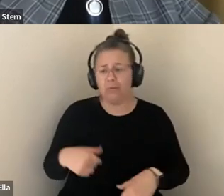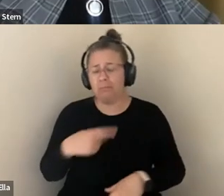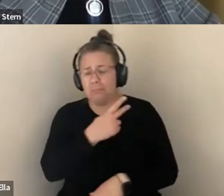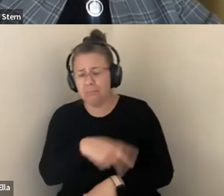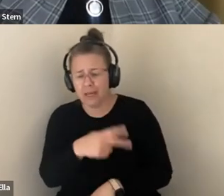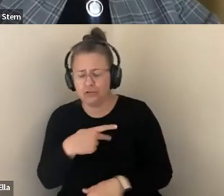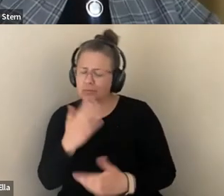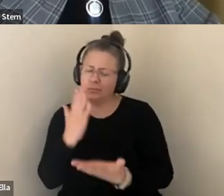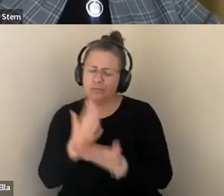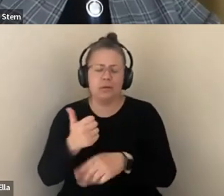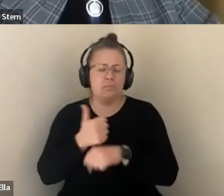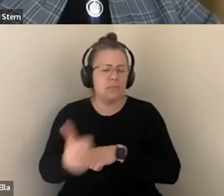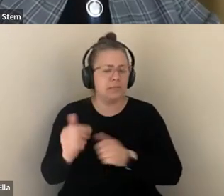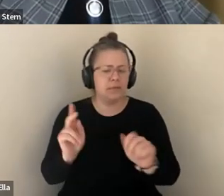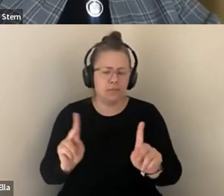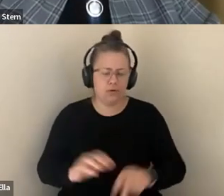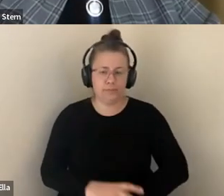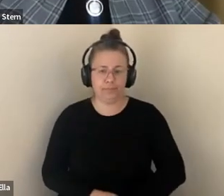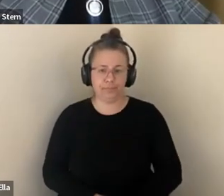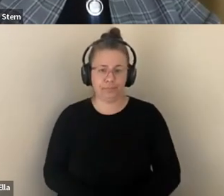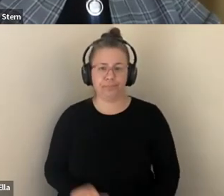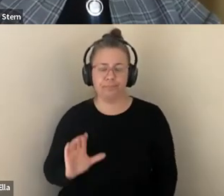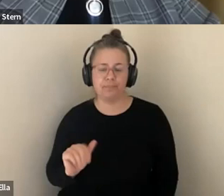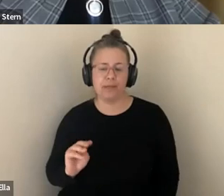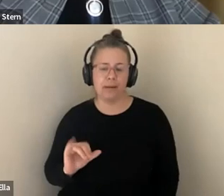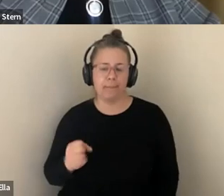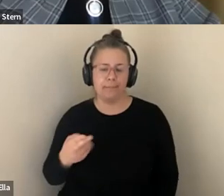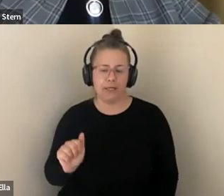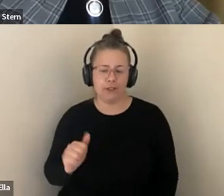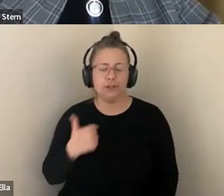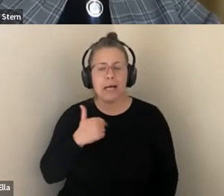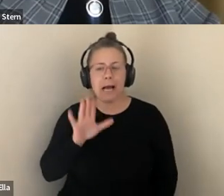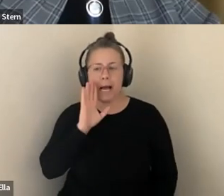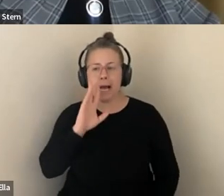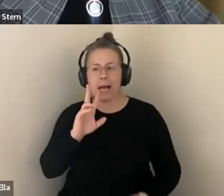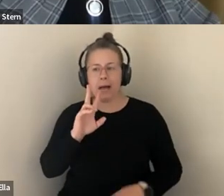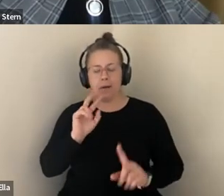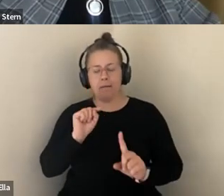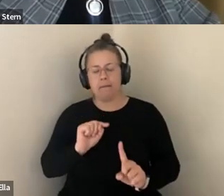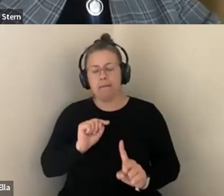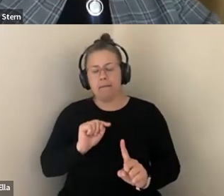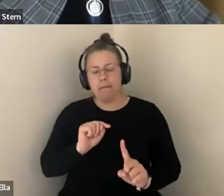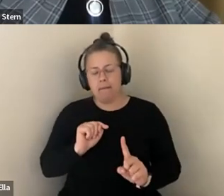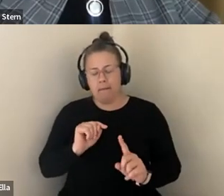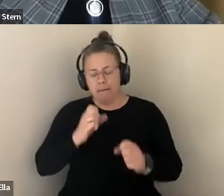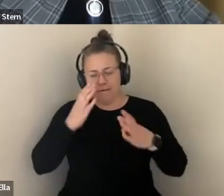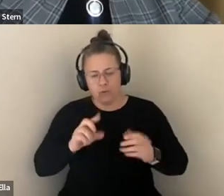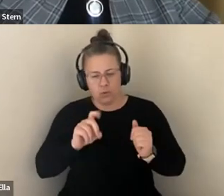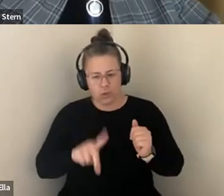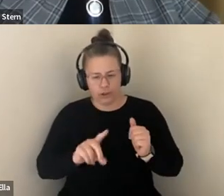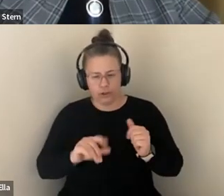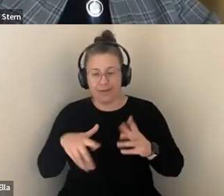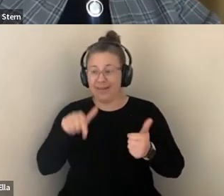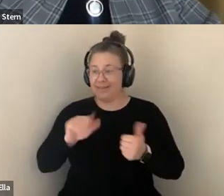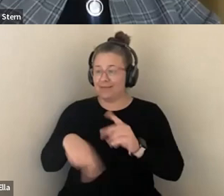I'll be charitable to the question asker and say that I think the question was more about how challenging is it to balance these sort